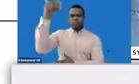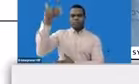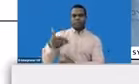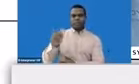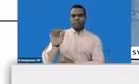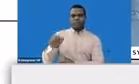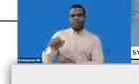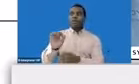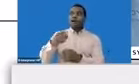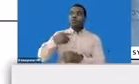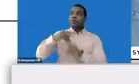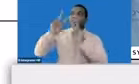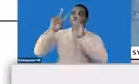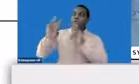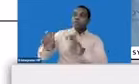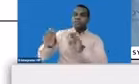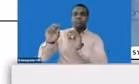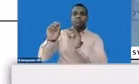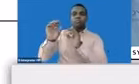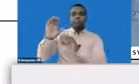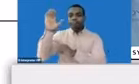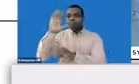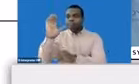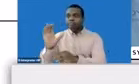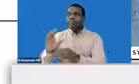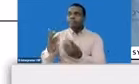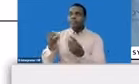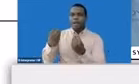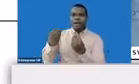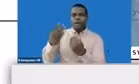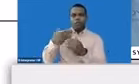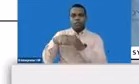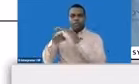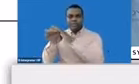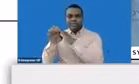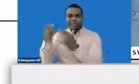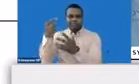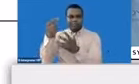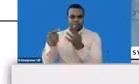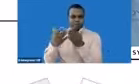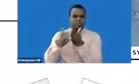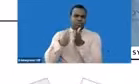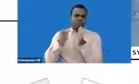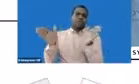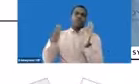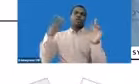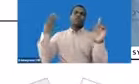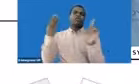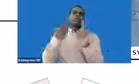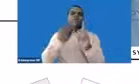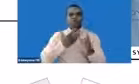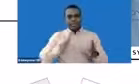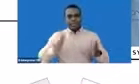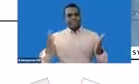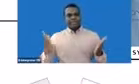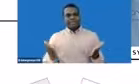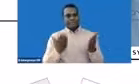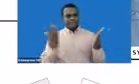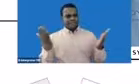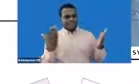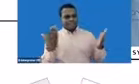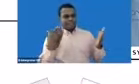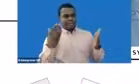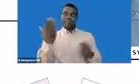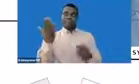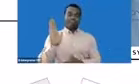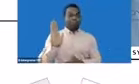feedback within the framework that is on a website. The other part of